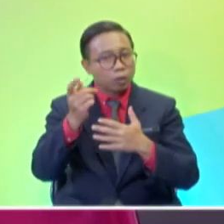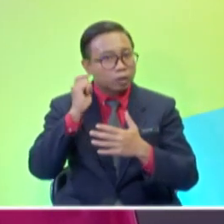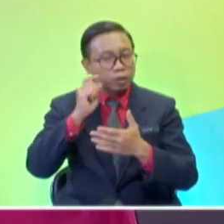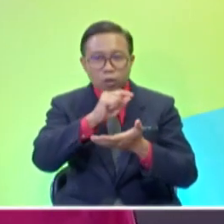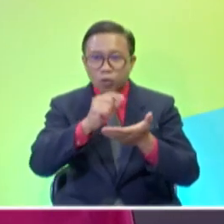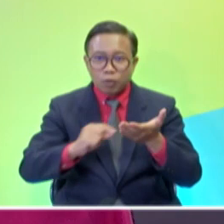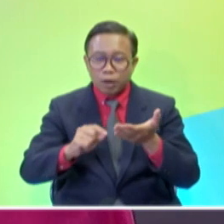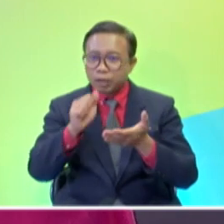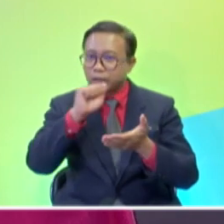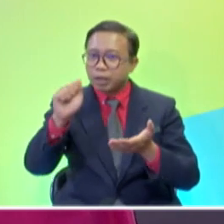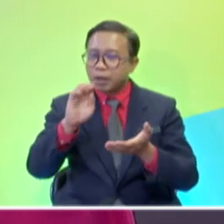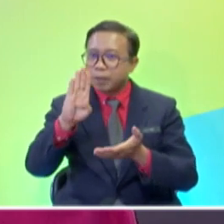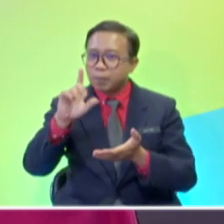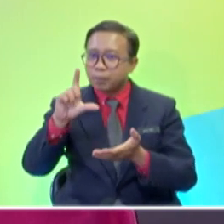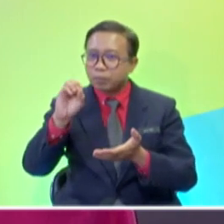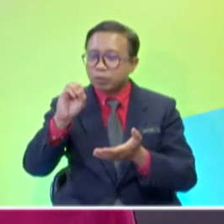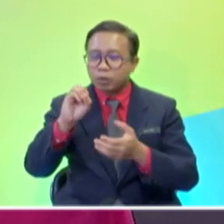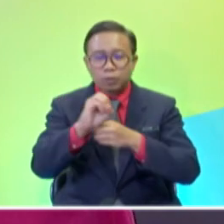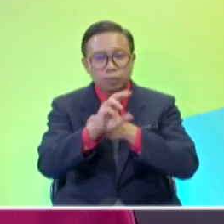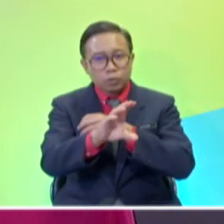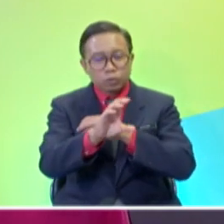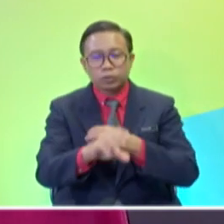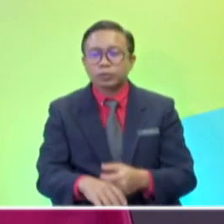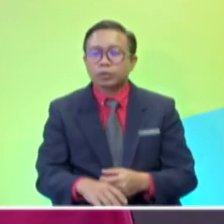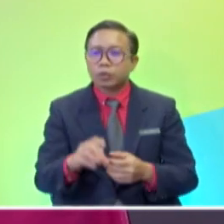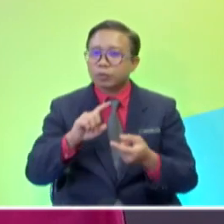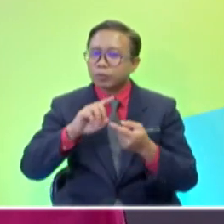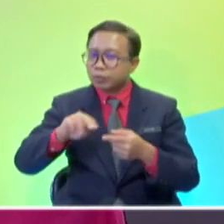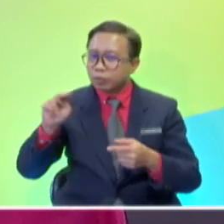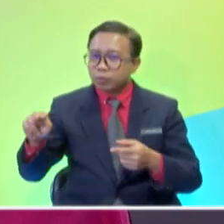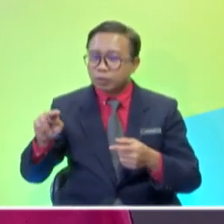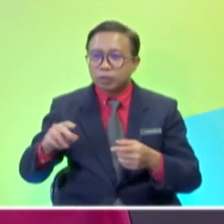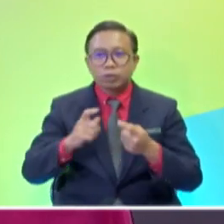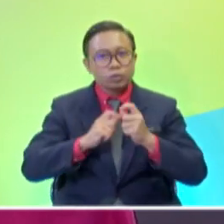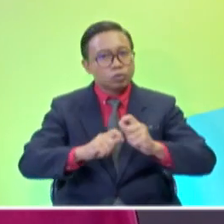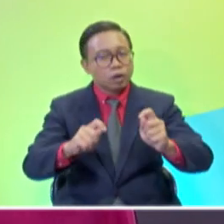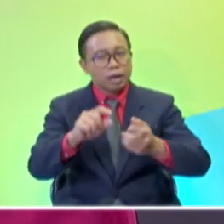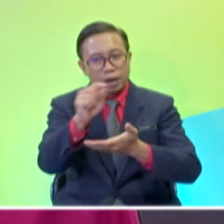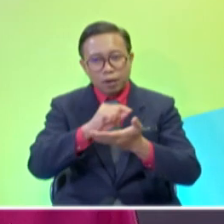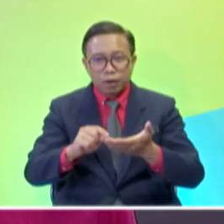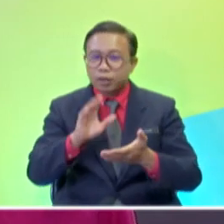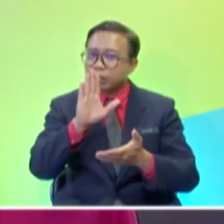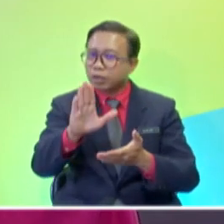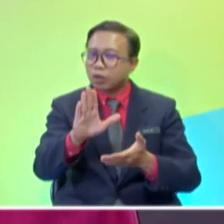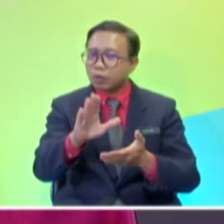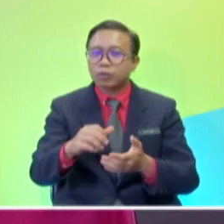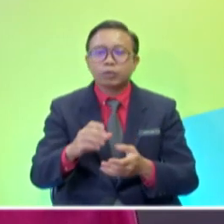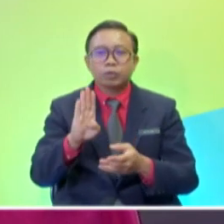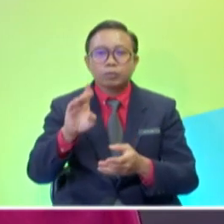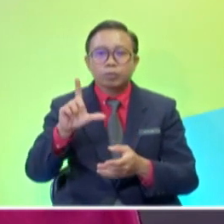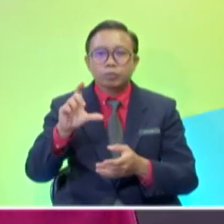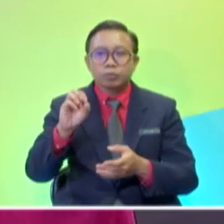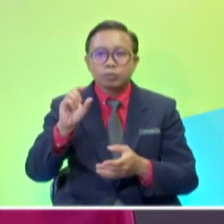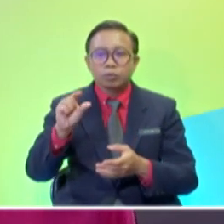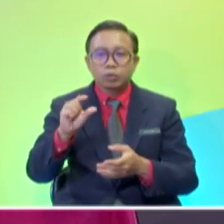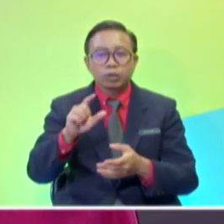blog post. Right. Okay, and my pupils and all the pupils out there are going to try and write their own blog post based on